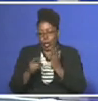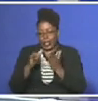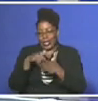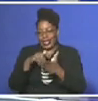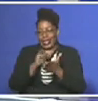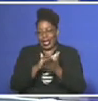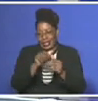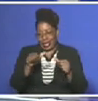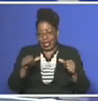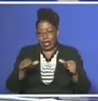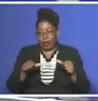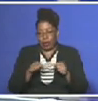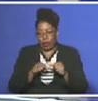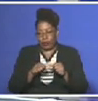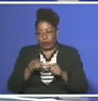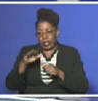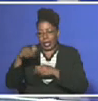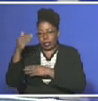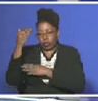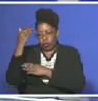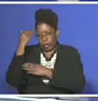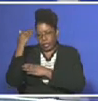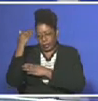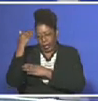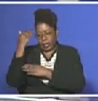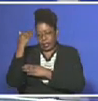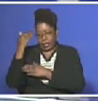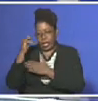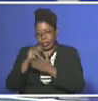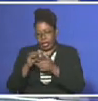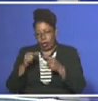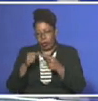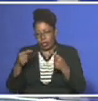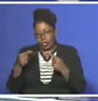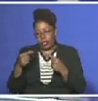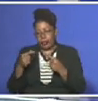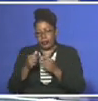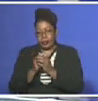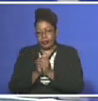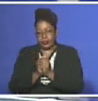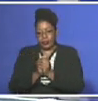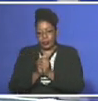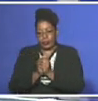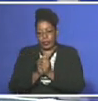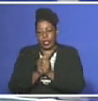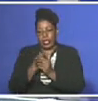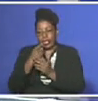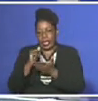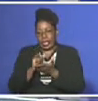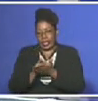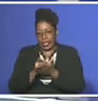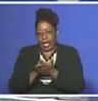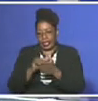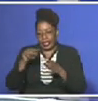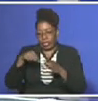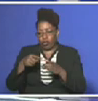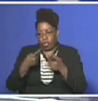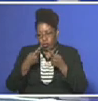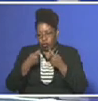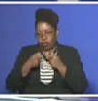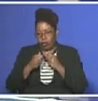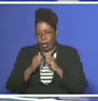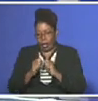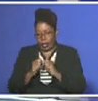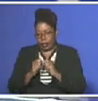While recognizing the Prime Minister and other cabinet ministers' opposition to oil exploration, Carey says BPC's drilling attempt affords